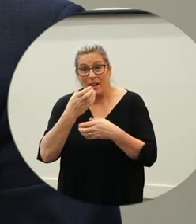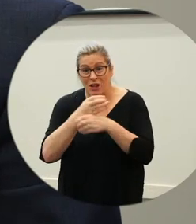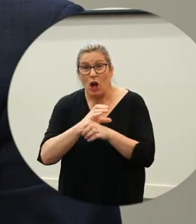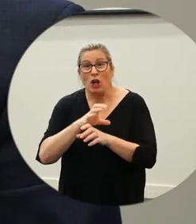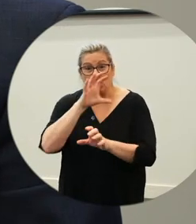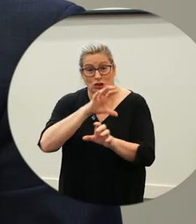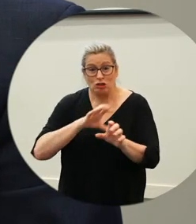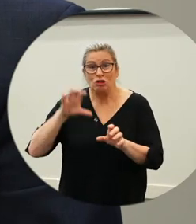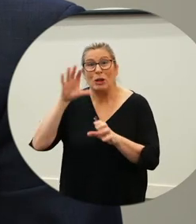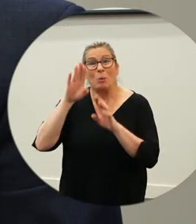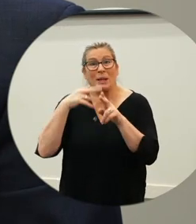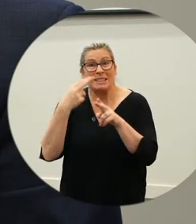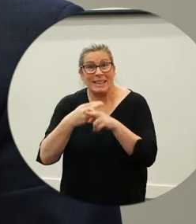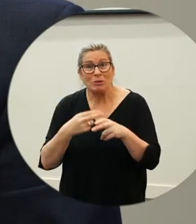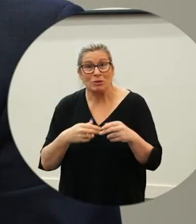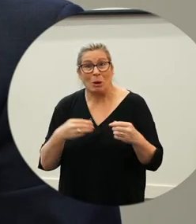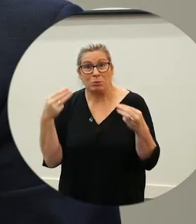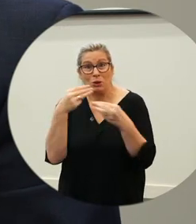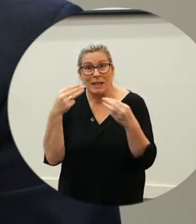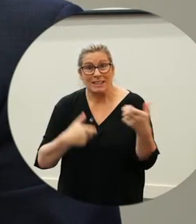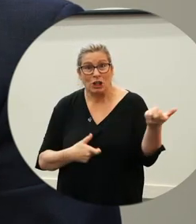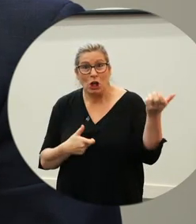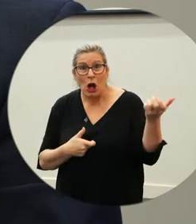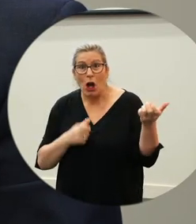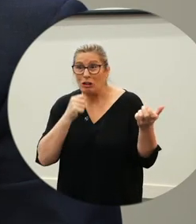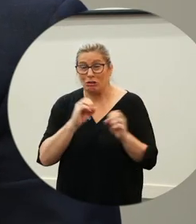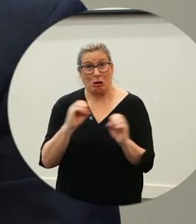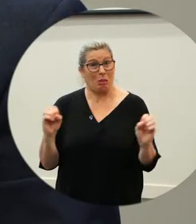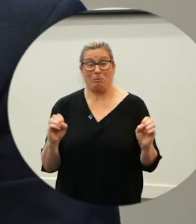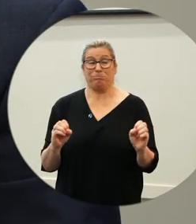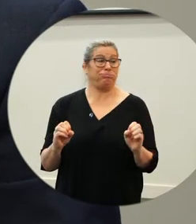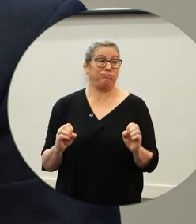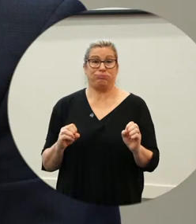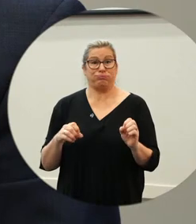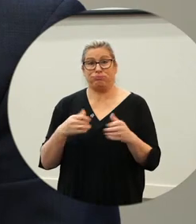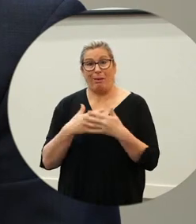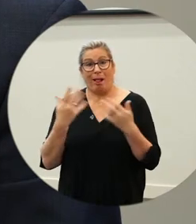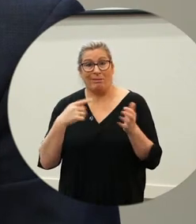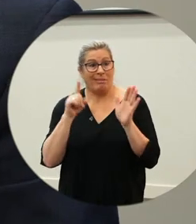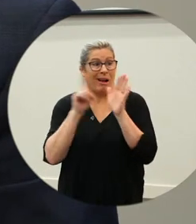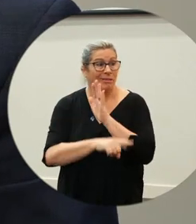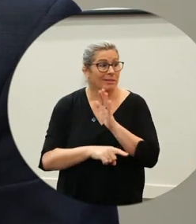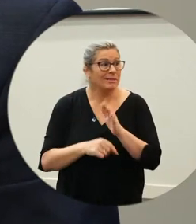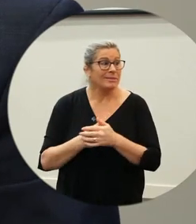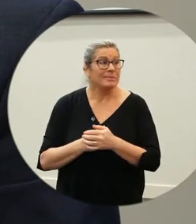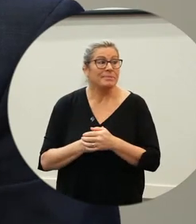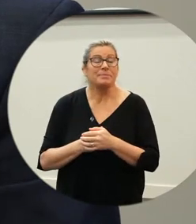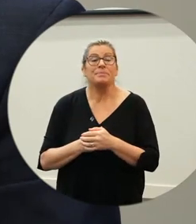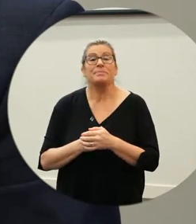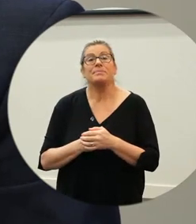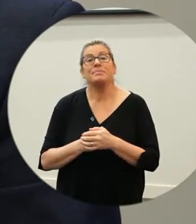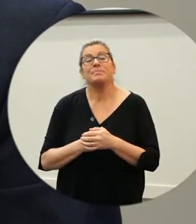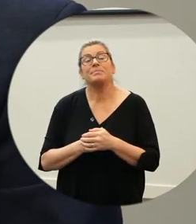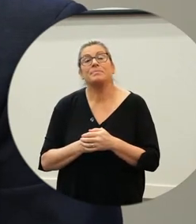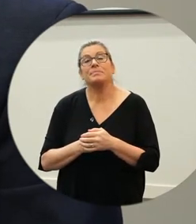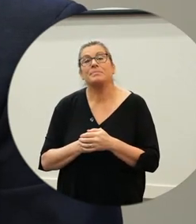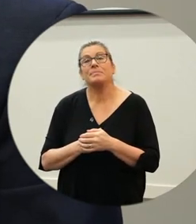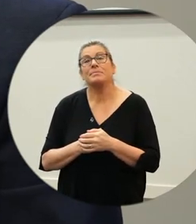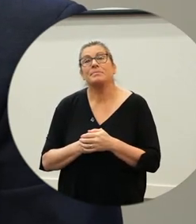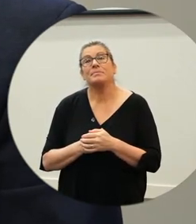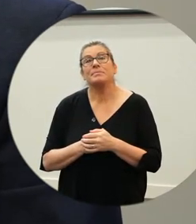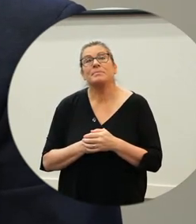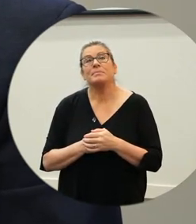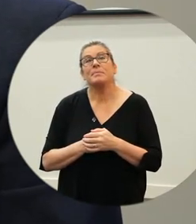your firearms, without your weapons, was unthinkable. But a lot of them left. Meantime,